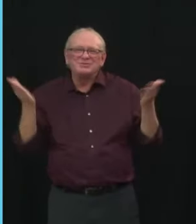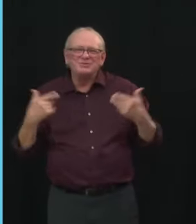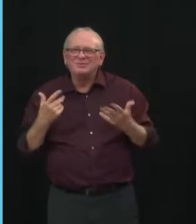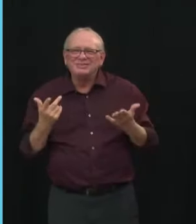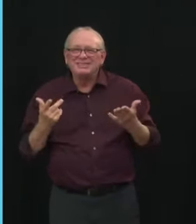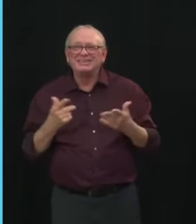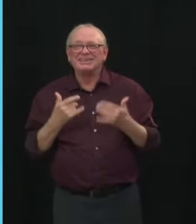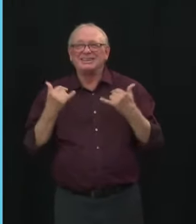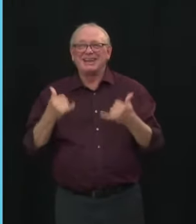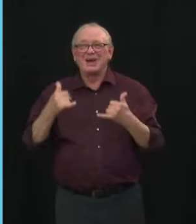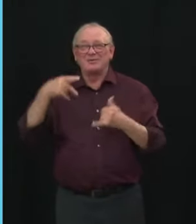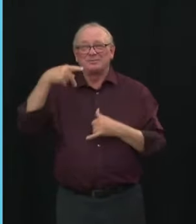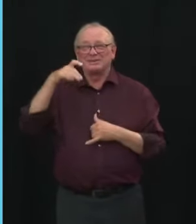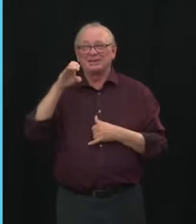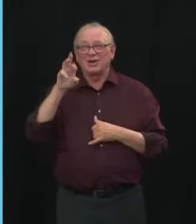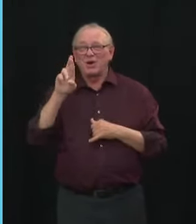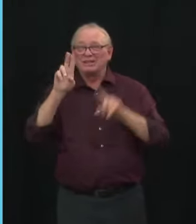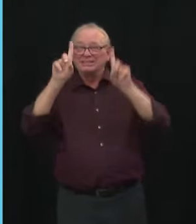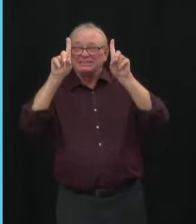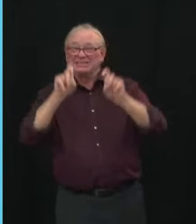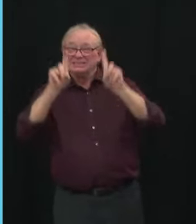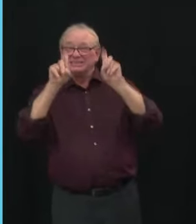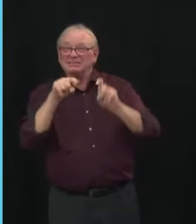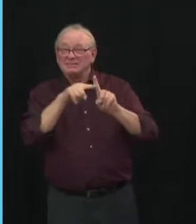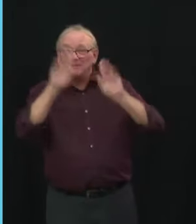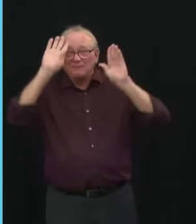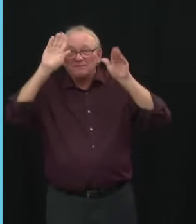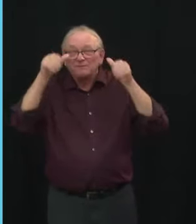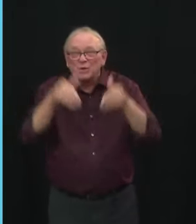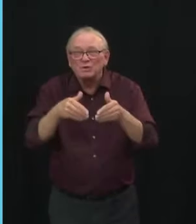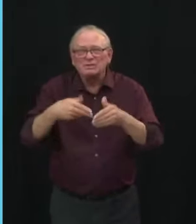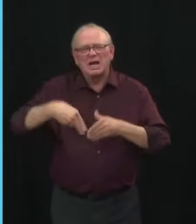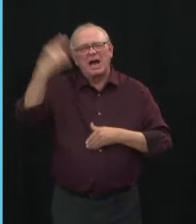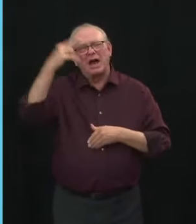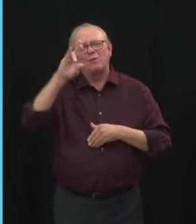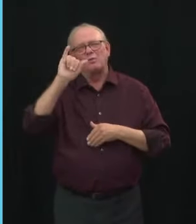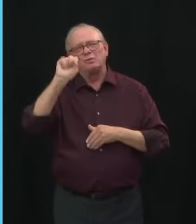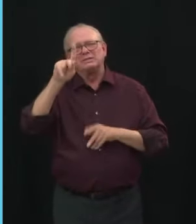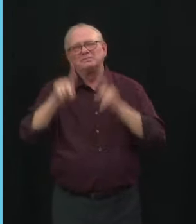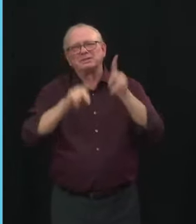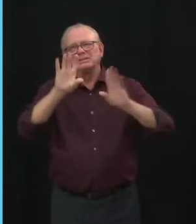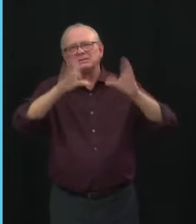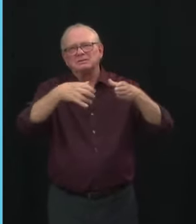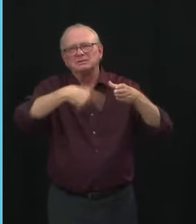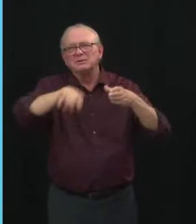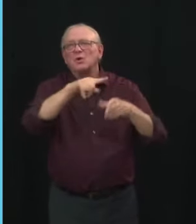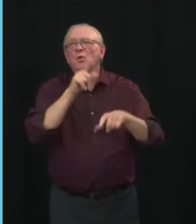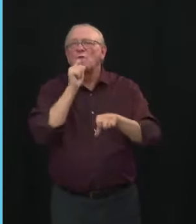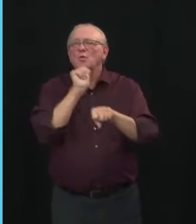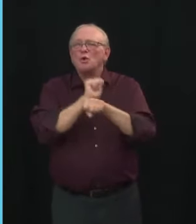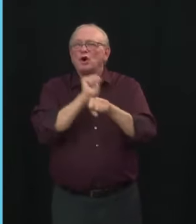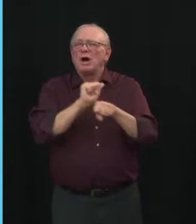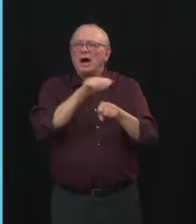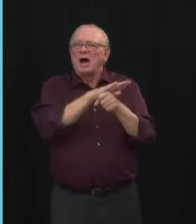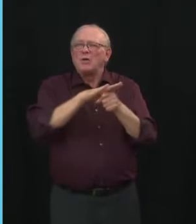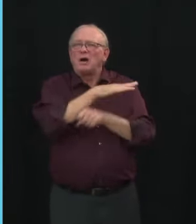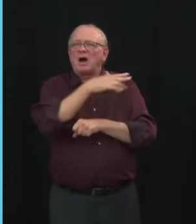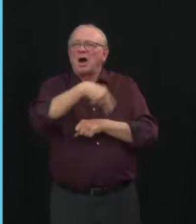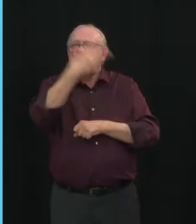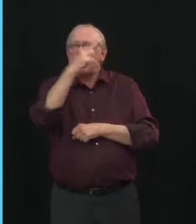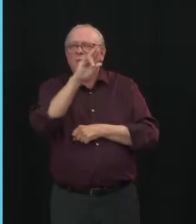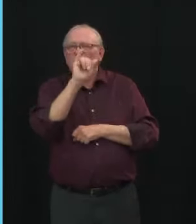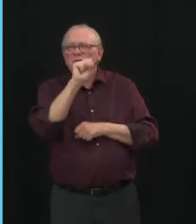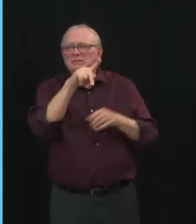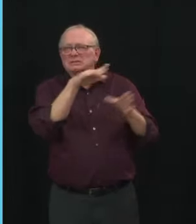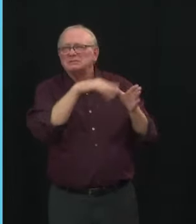now is really focused on those who are individually at high risk or those who work in high risk settings. So we would only be capturing a